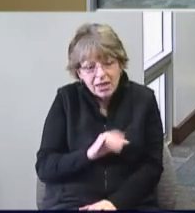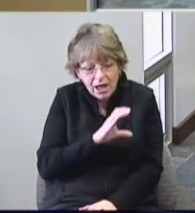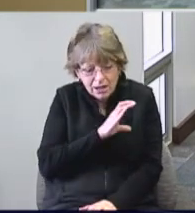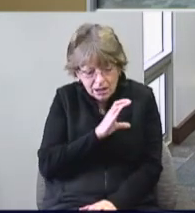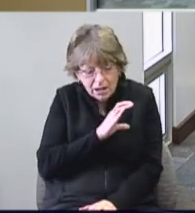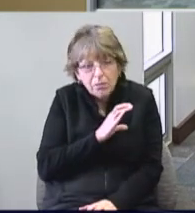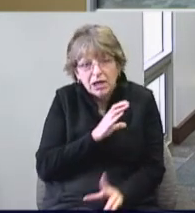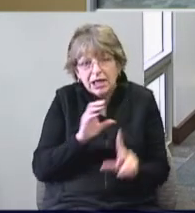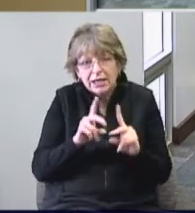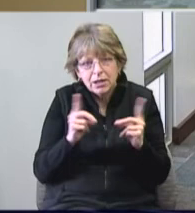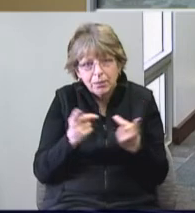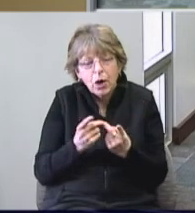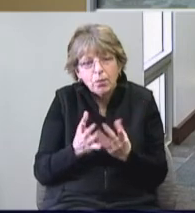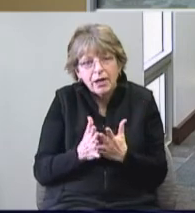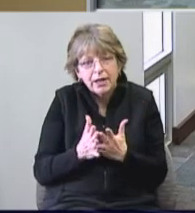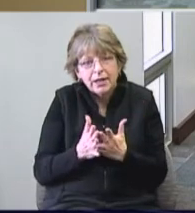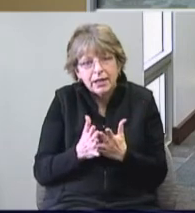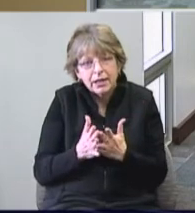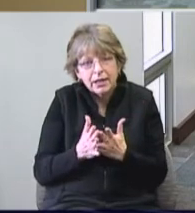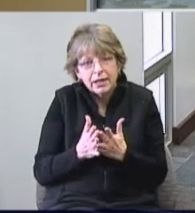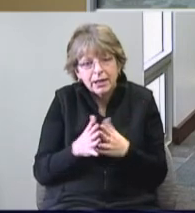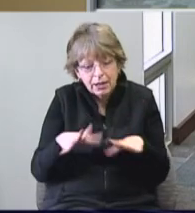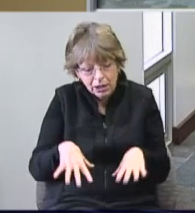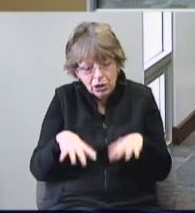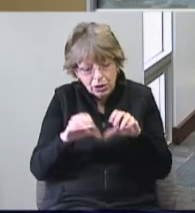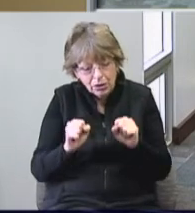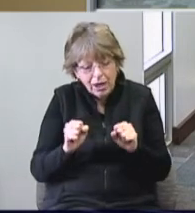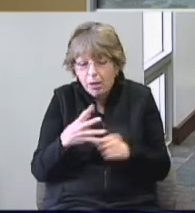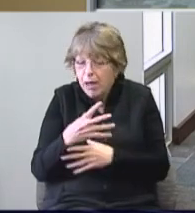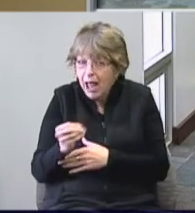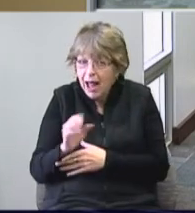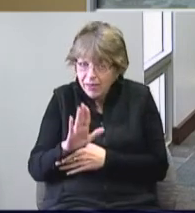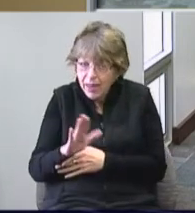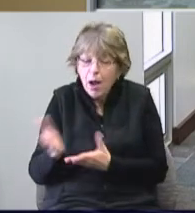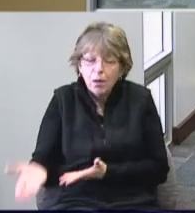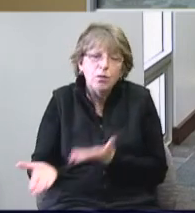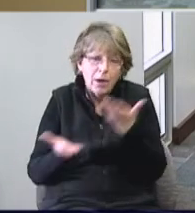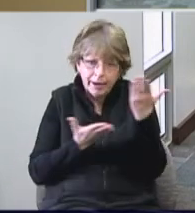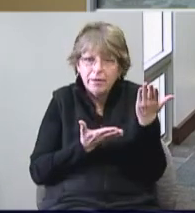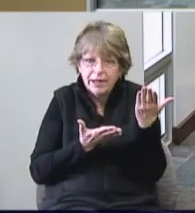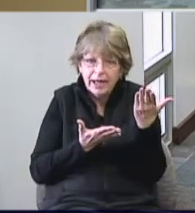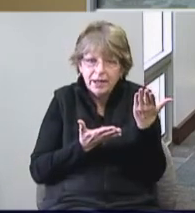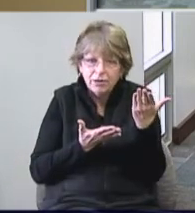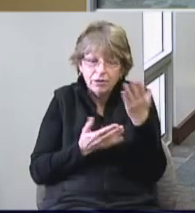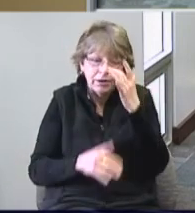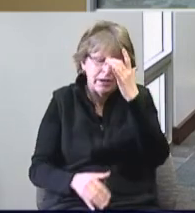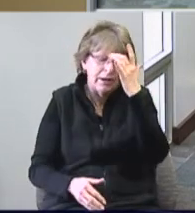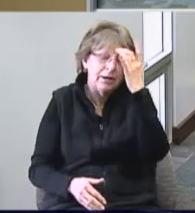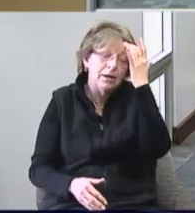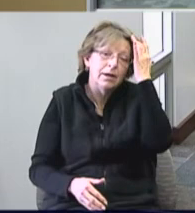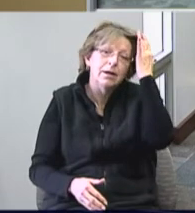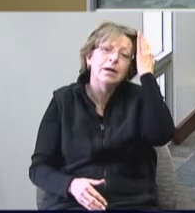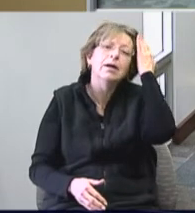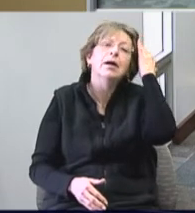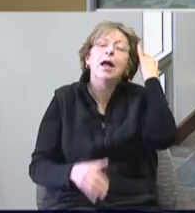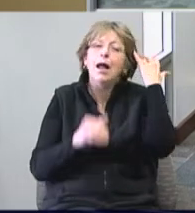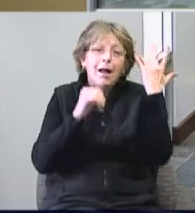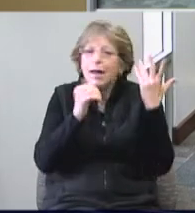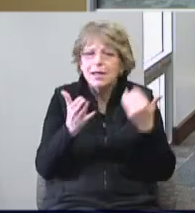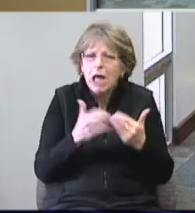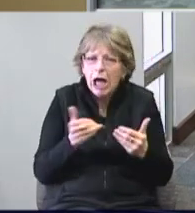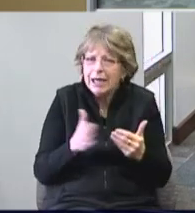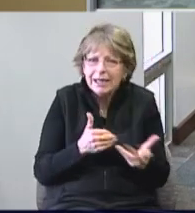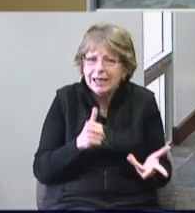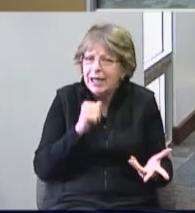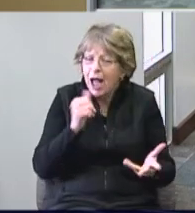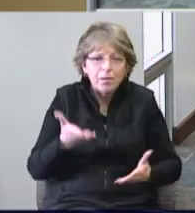department undertook and their recommendation, and went from there. But again, certainly not easy, and not